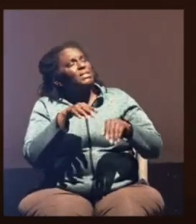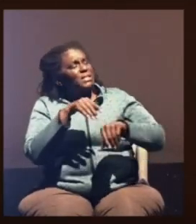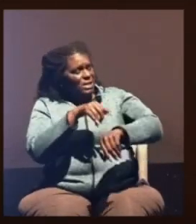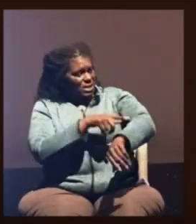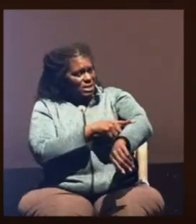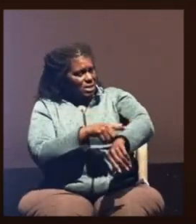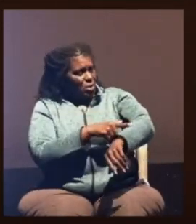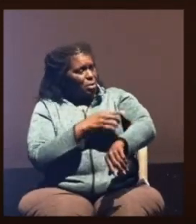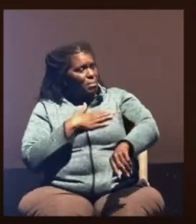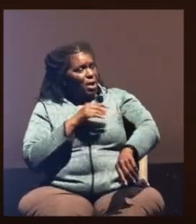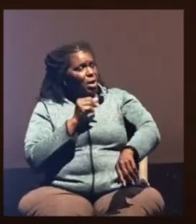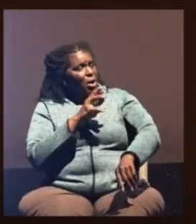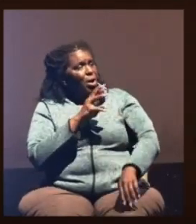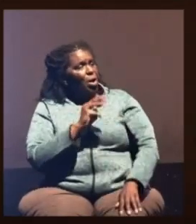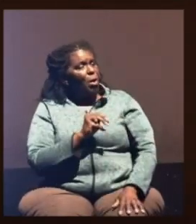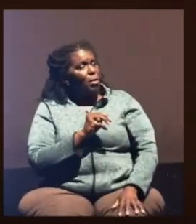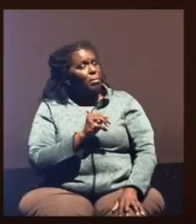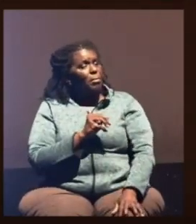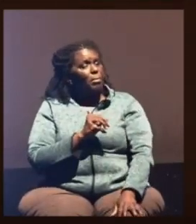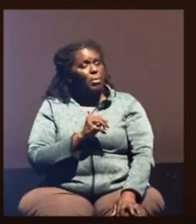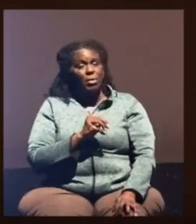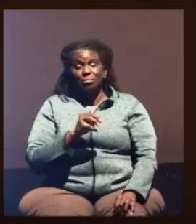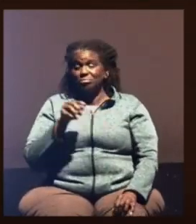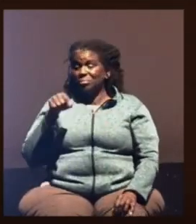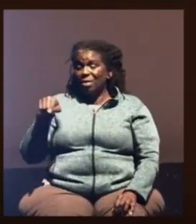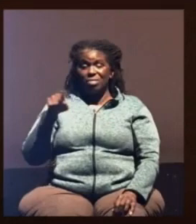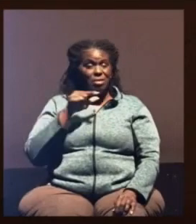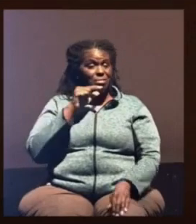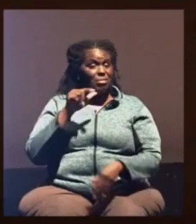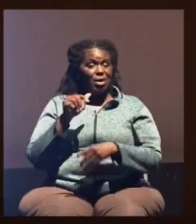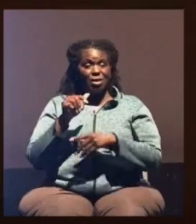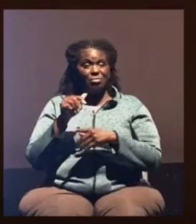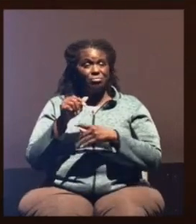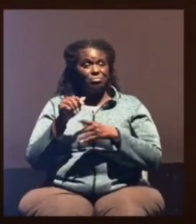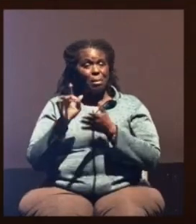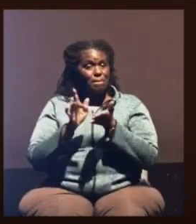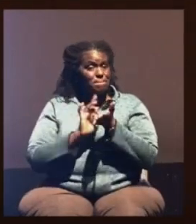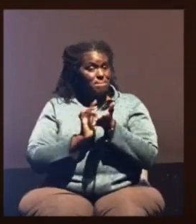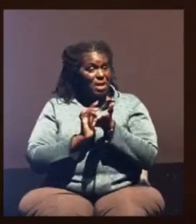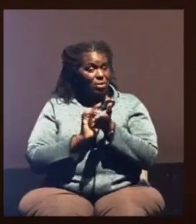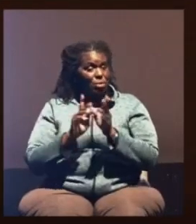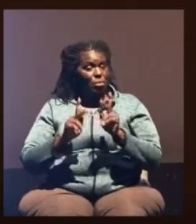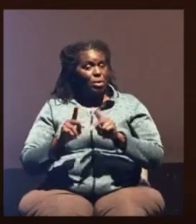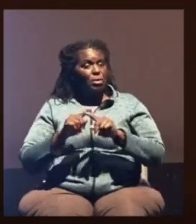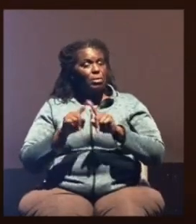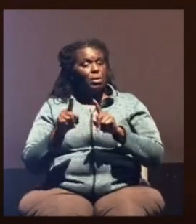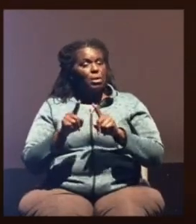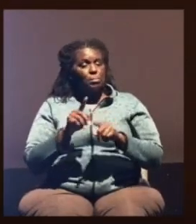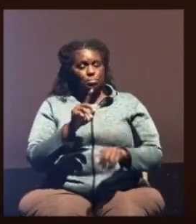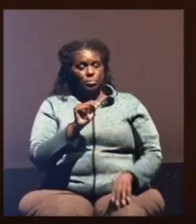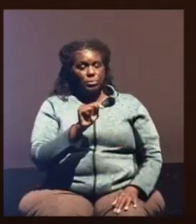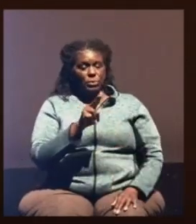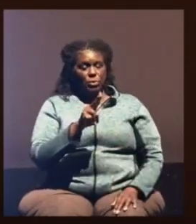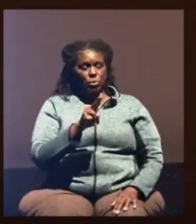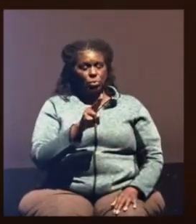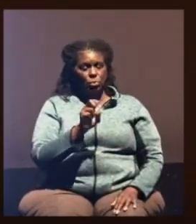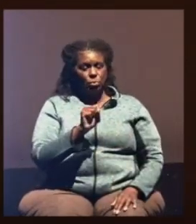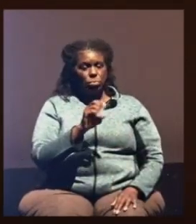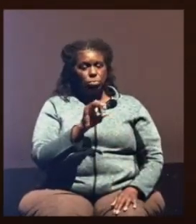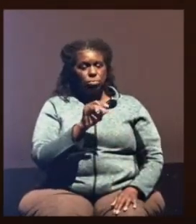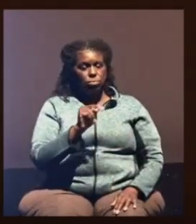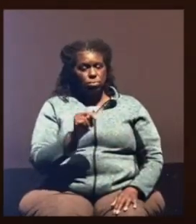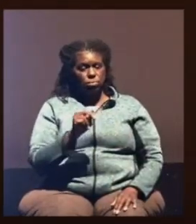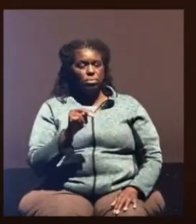And they're not trained medical certified people, But in Tucson, Arizona, there's a nurse, book a